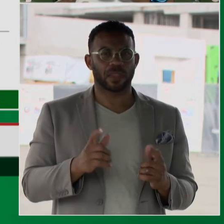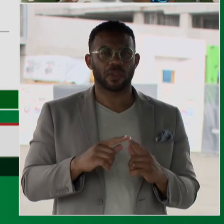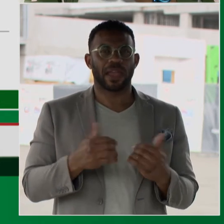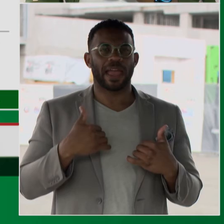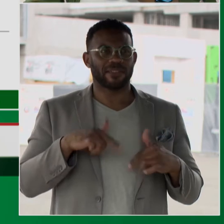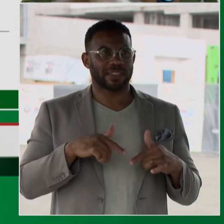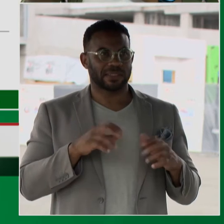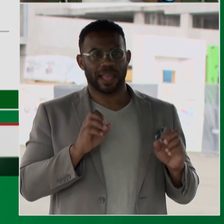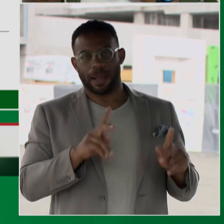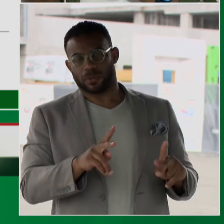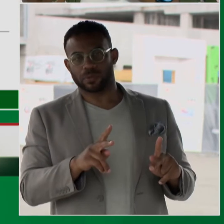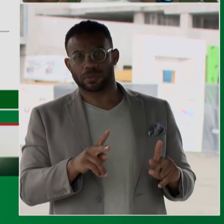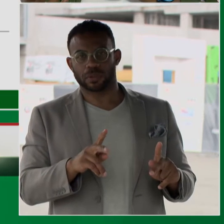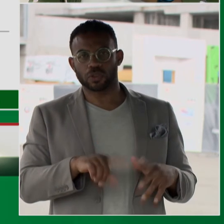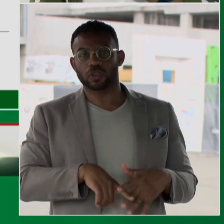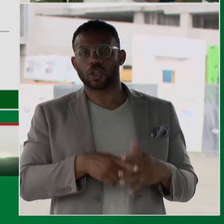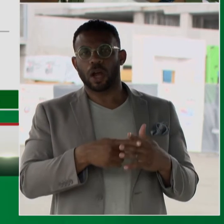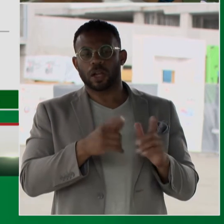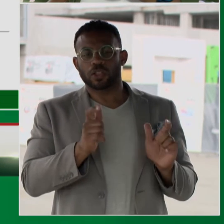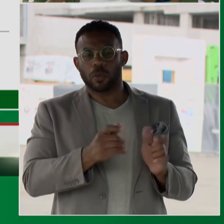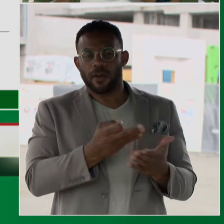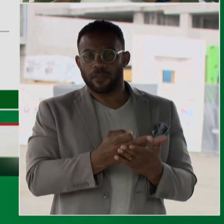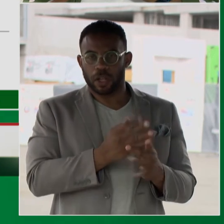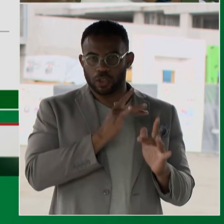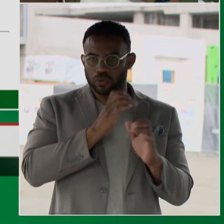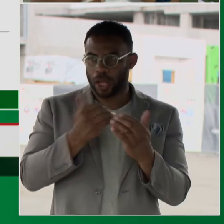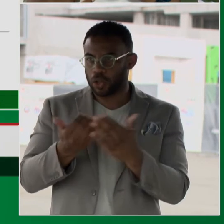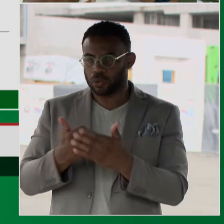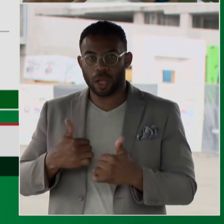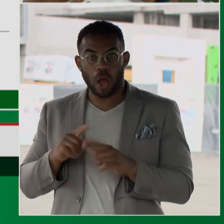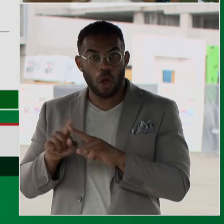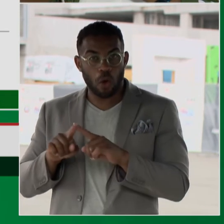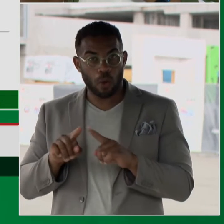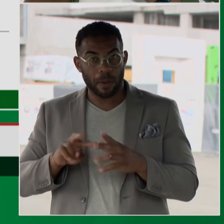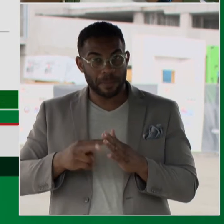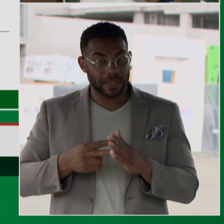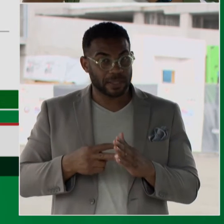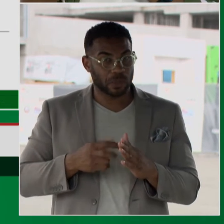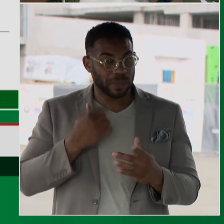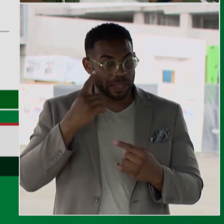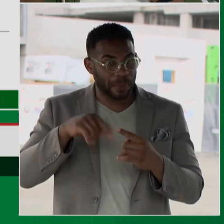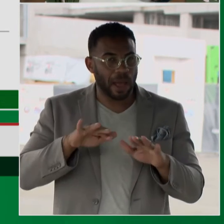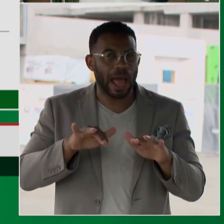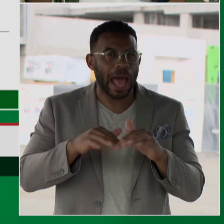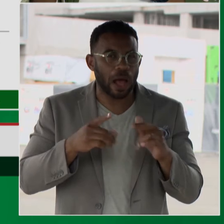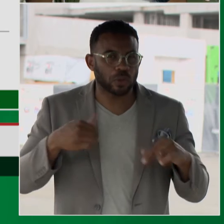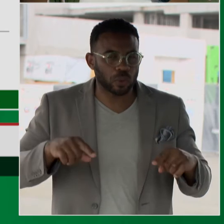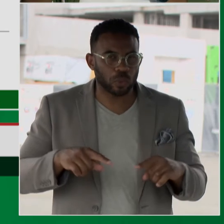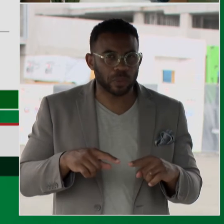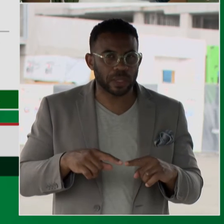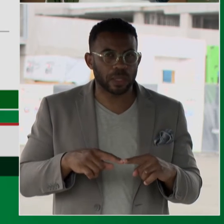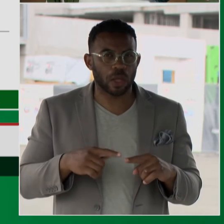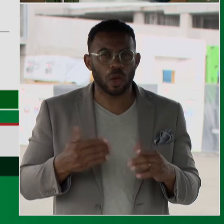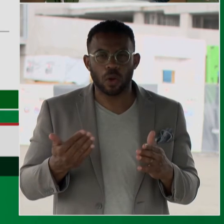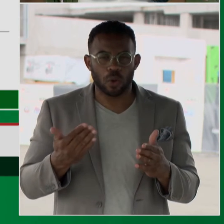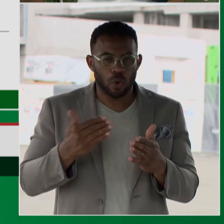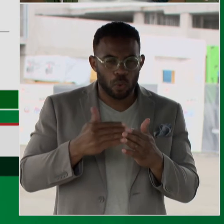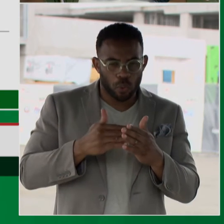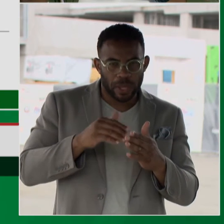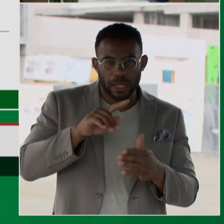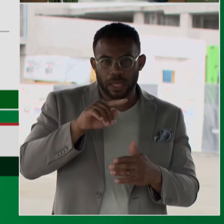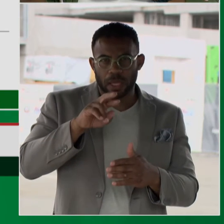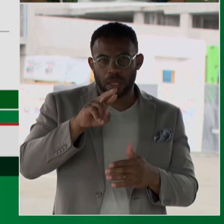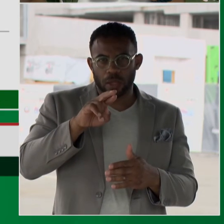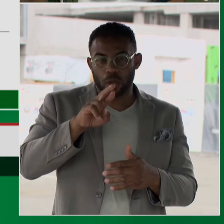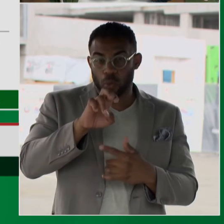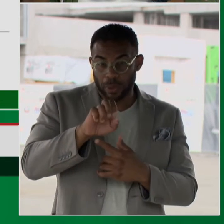having this opportunity, this large fund to attract new tenants, that also means that we need to think about how do we retool internally